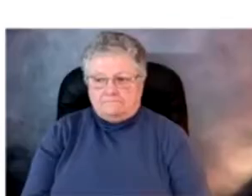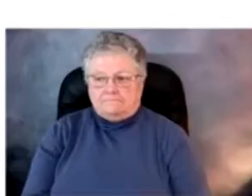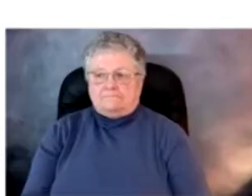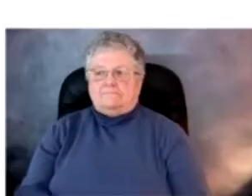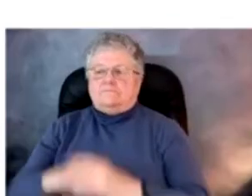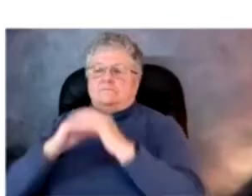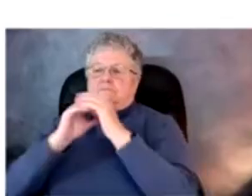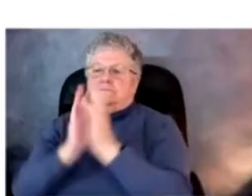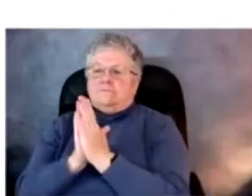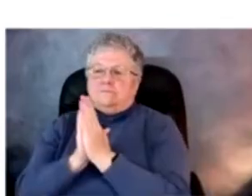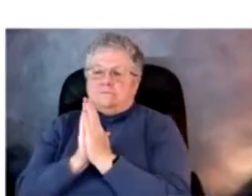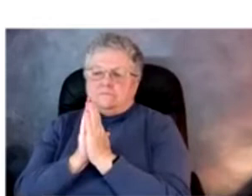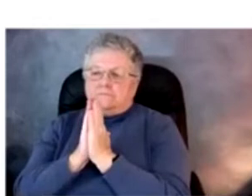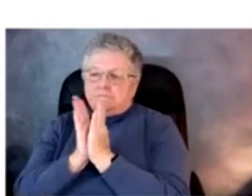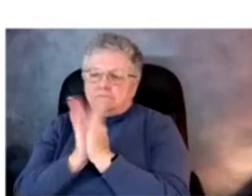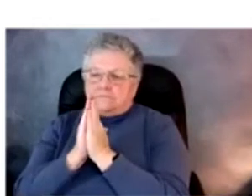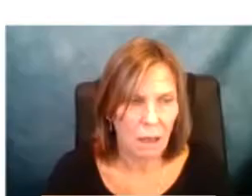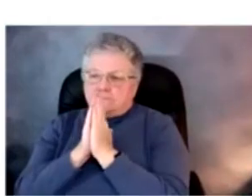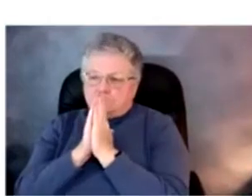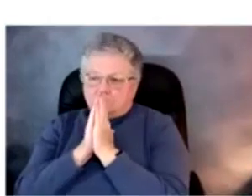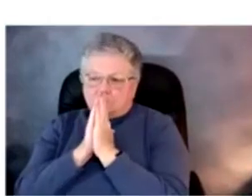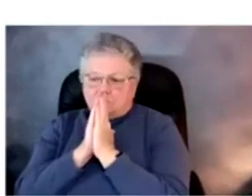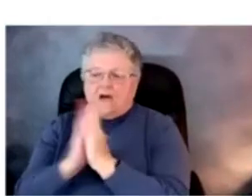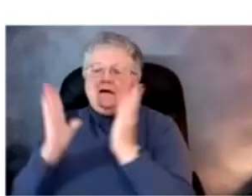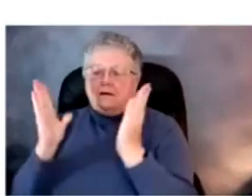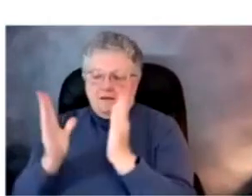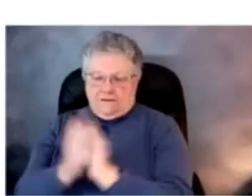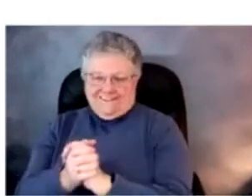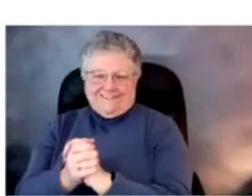and hopefully be able to track some of that.